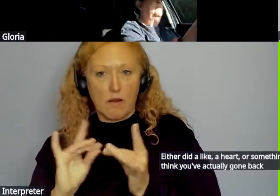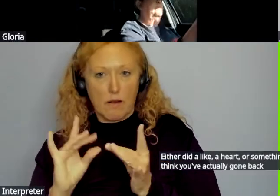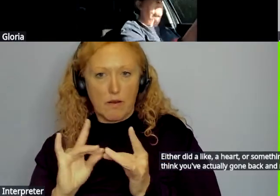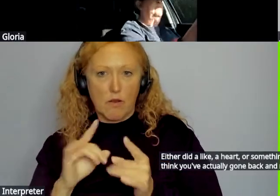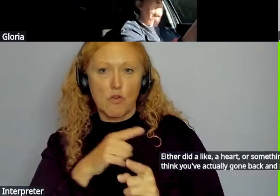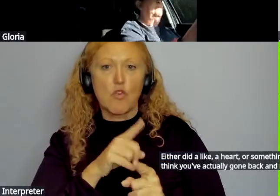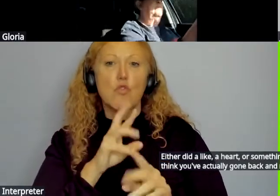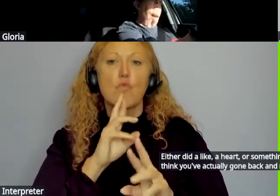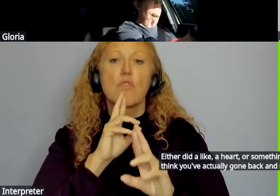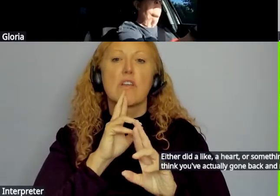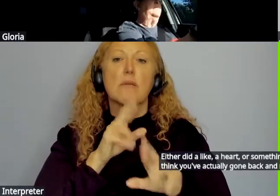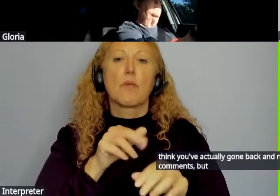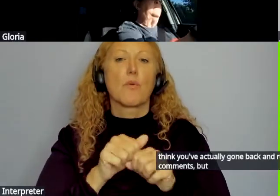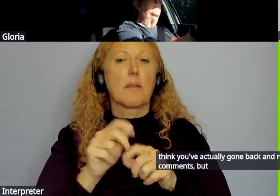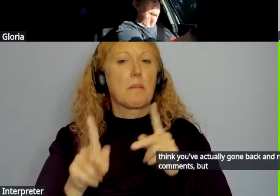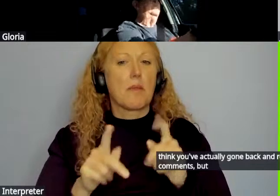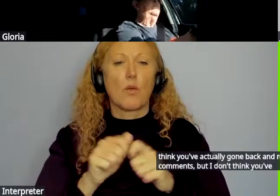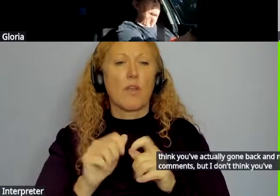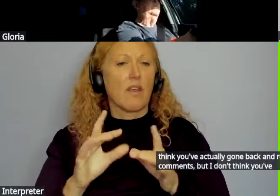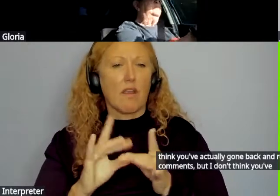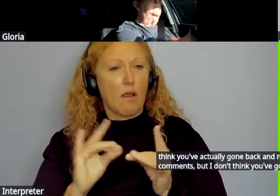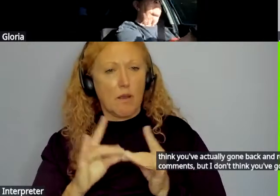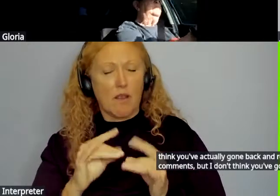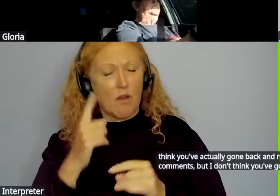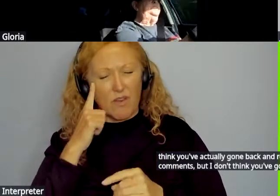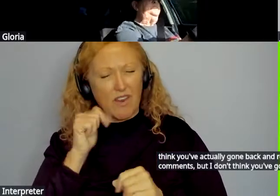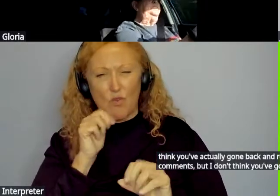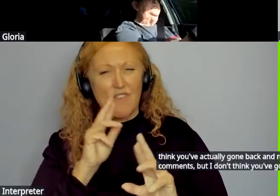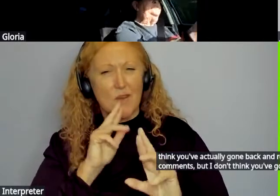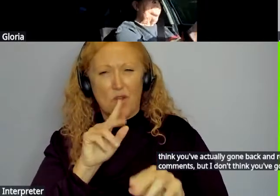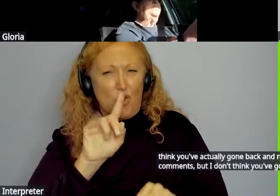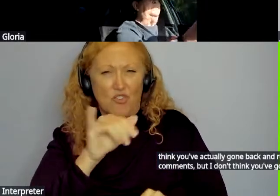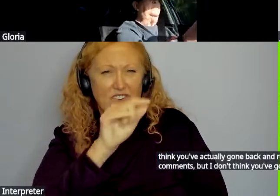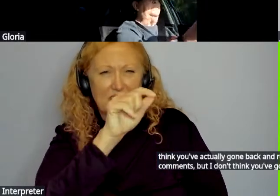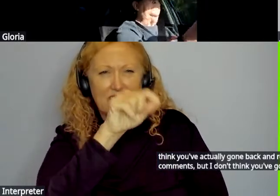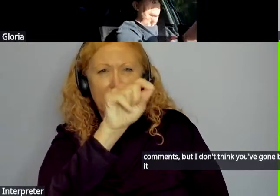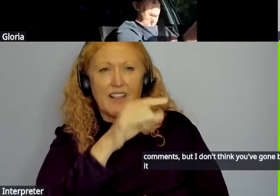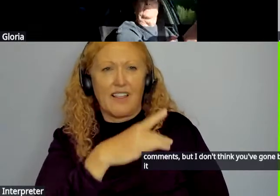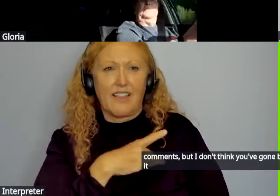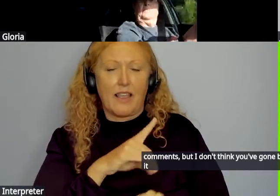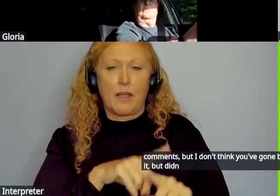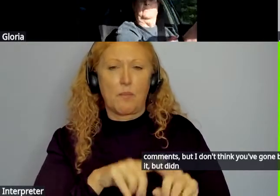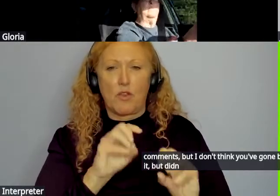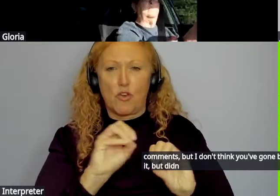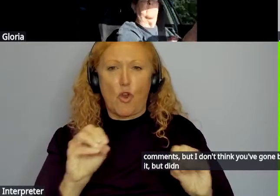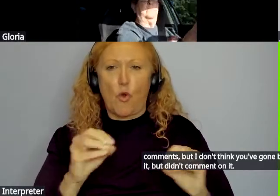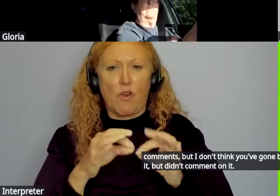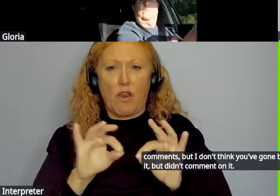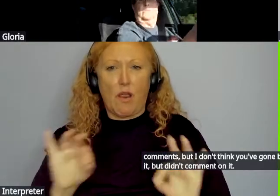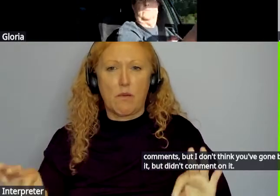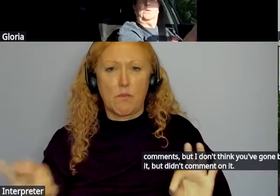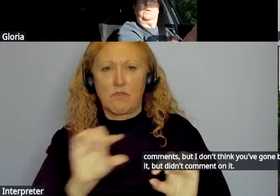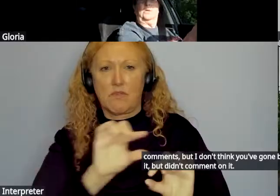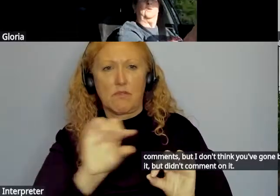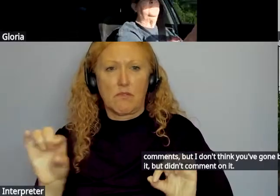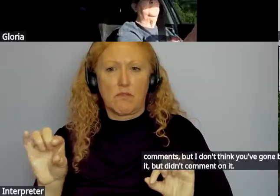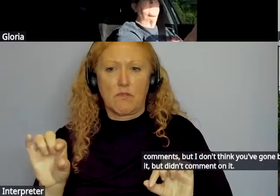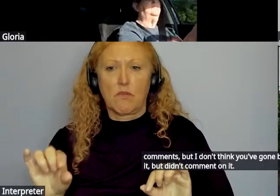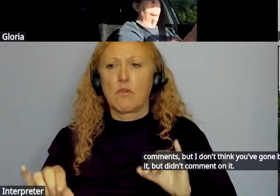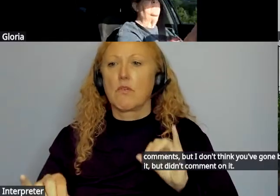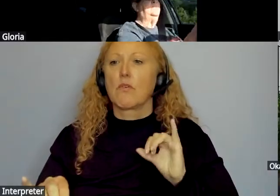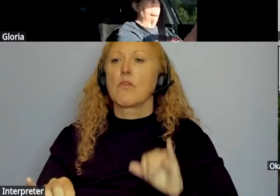people with the comments, but I don't think you've gone back and responded to people who liked it but didn't comment on it.